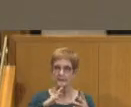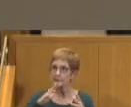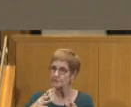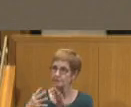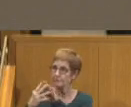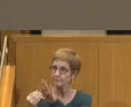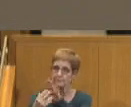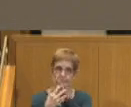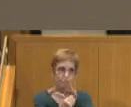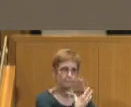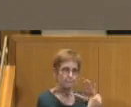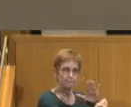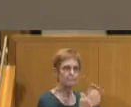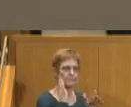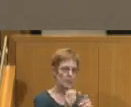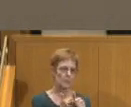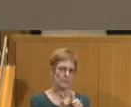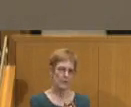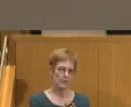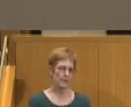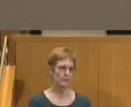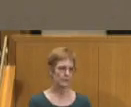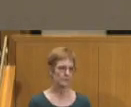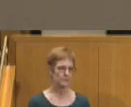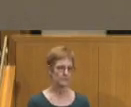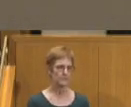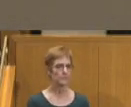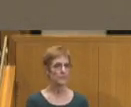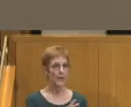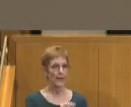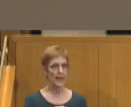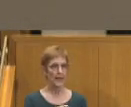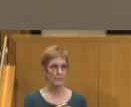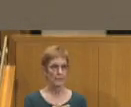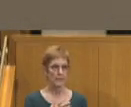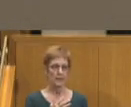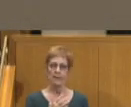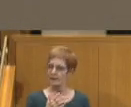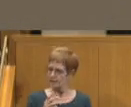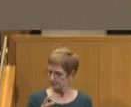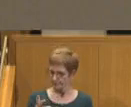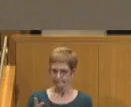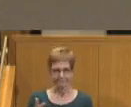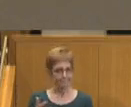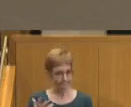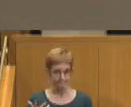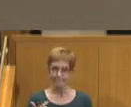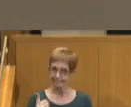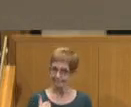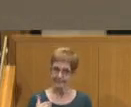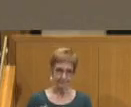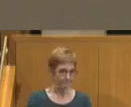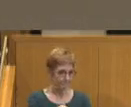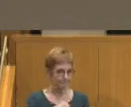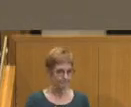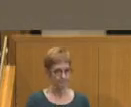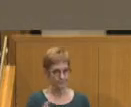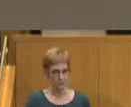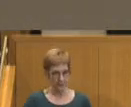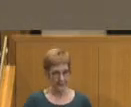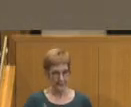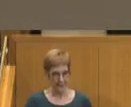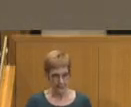that we have. Many times you don't see them, but they actually always have our back, and we couldn't do what we do